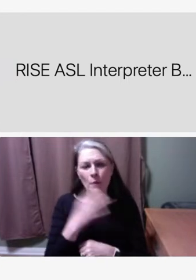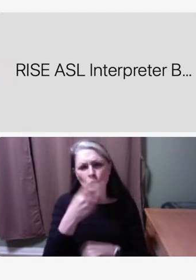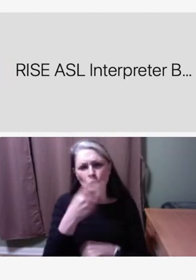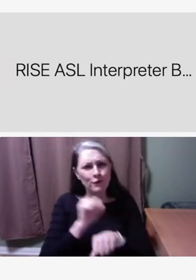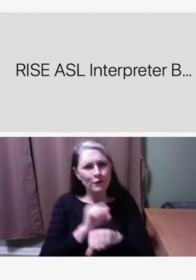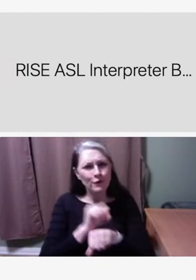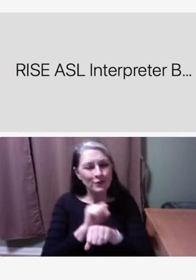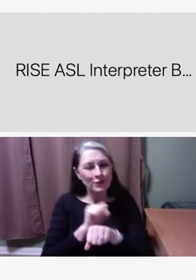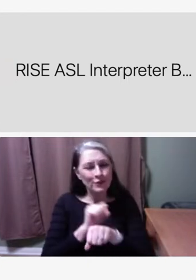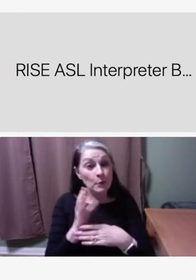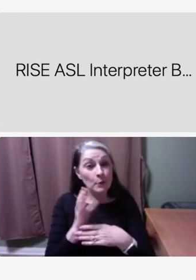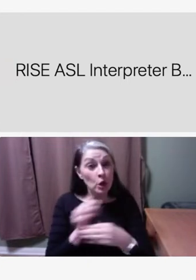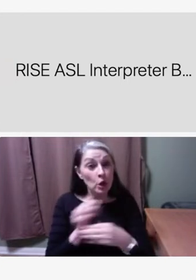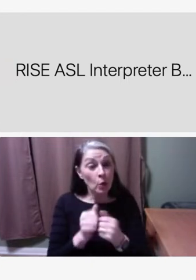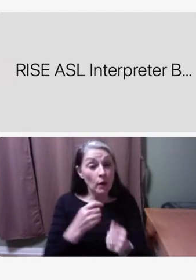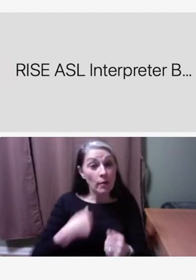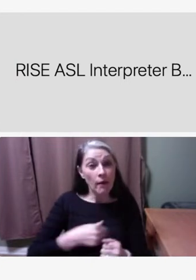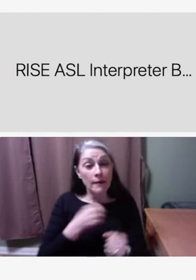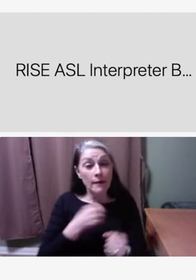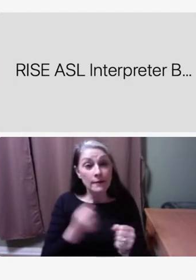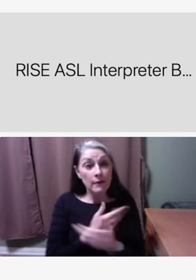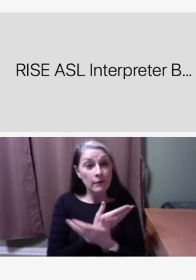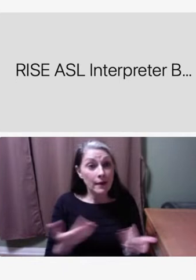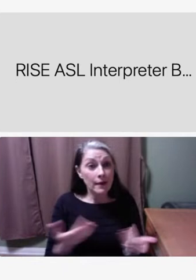of the things that are happening at Silver.